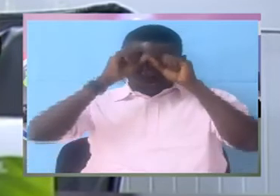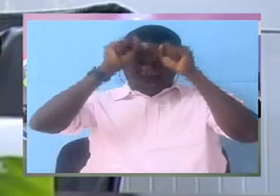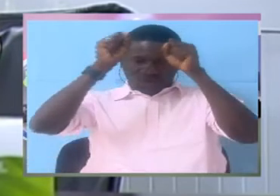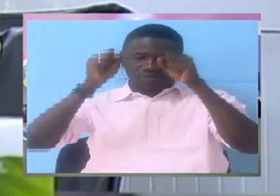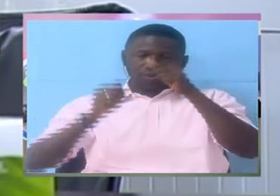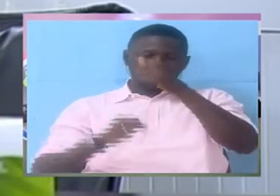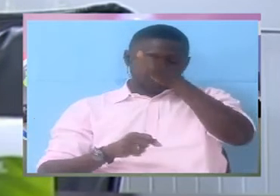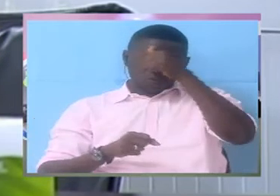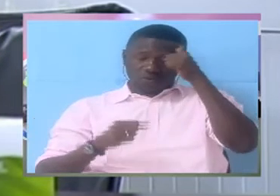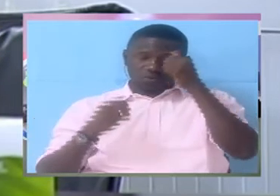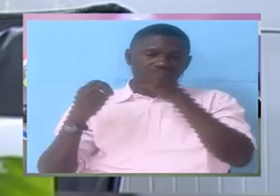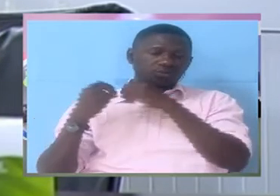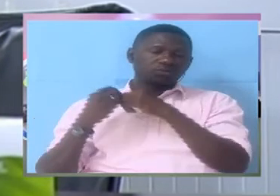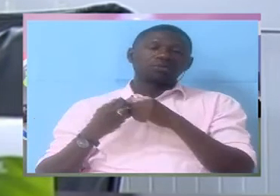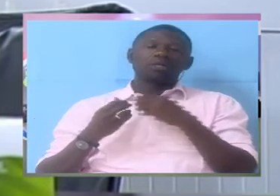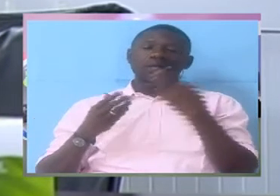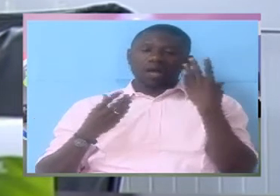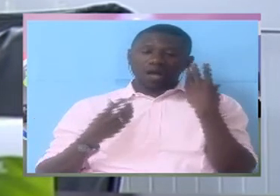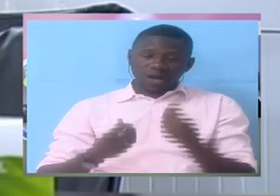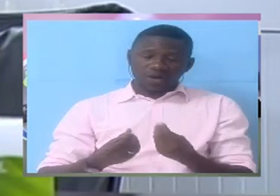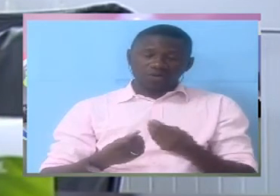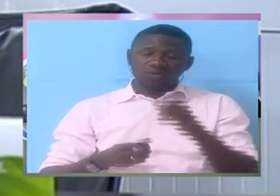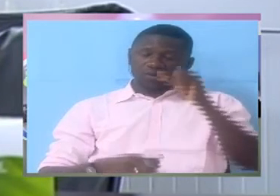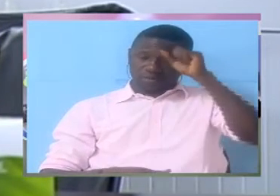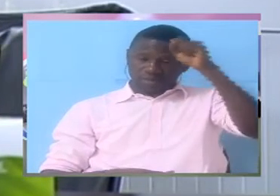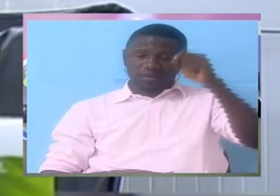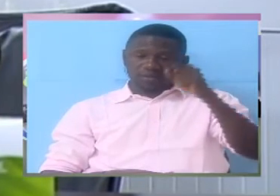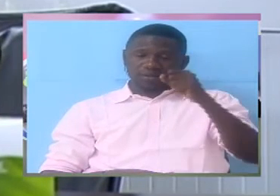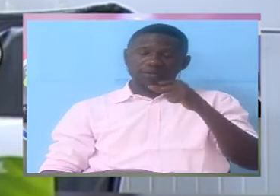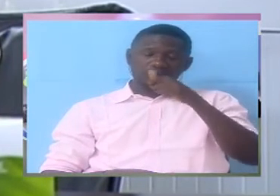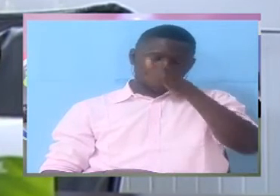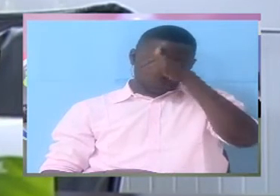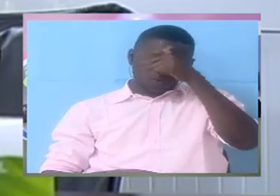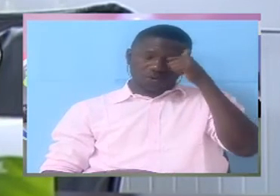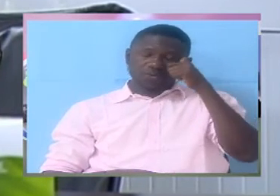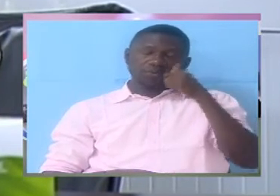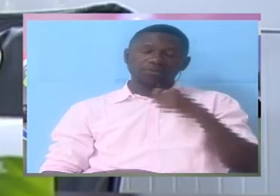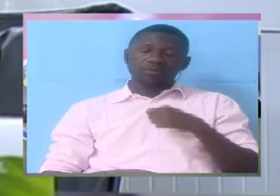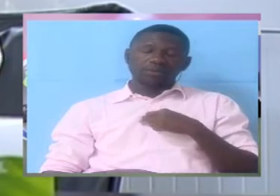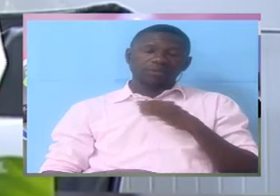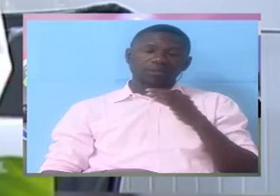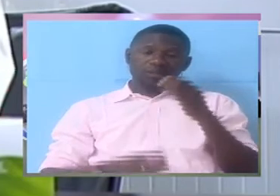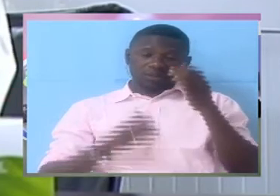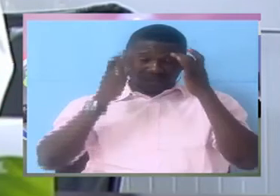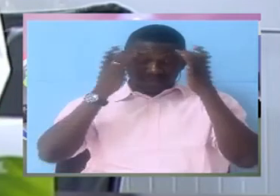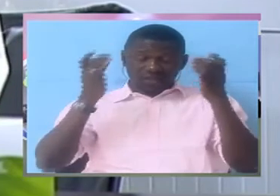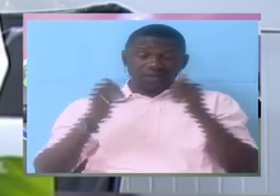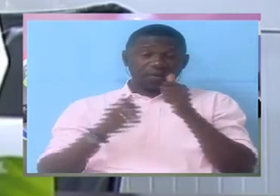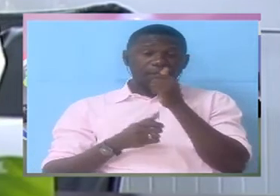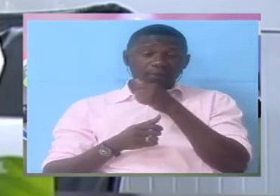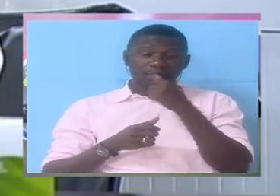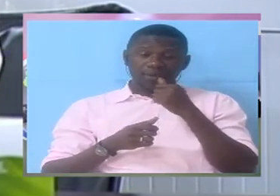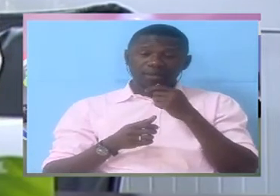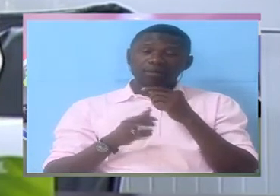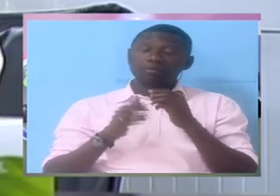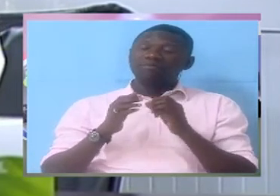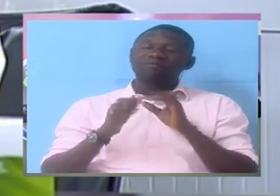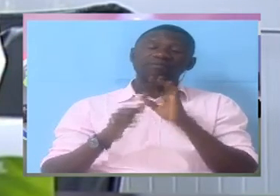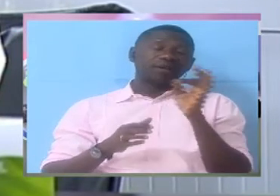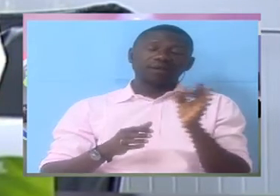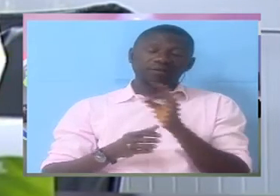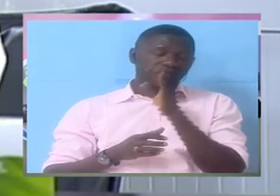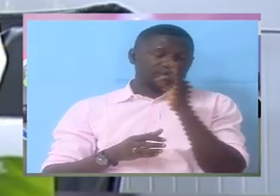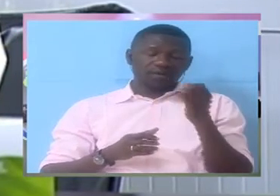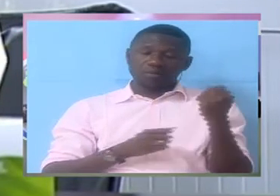president works. President unyanta tamala wale nyama. Intelligence is very, very powerful. Kulo dinkaringo kuma ya ta